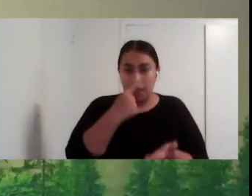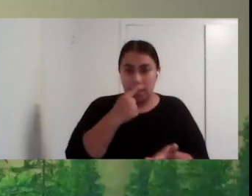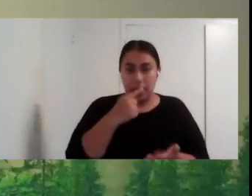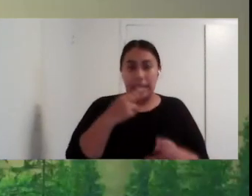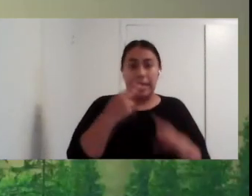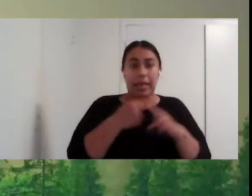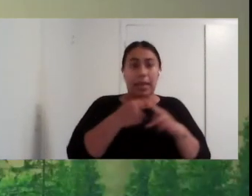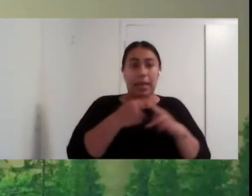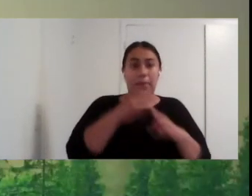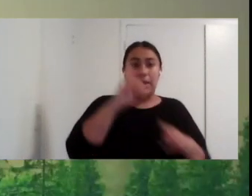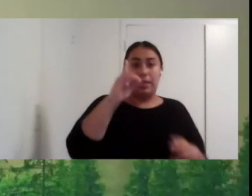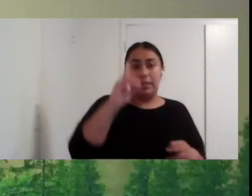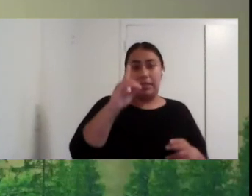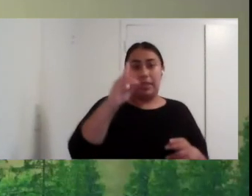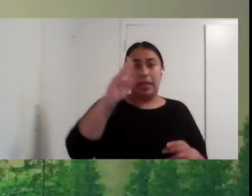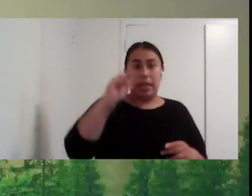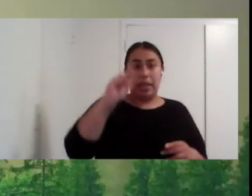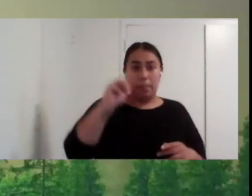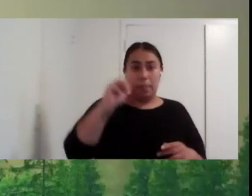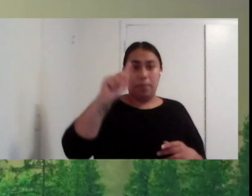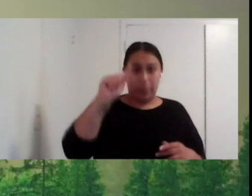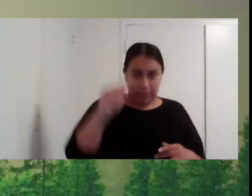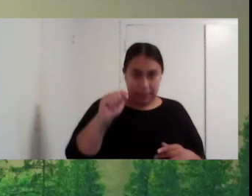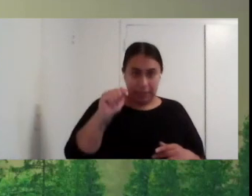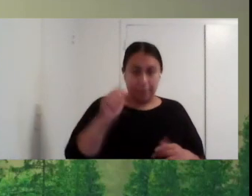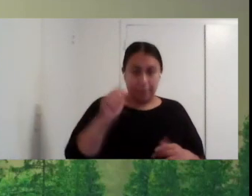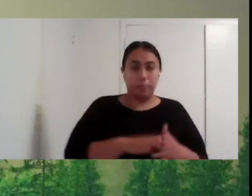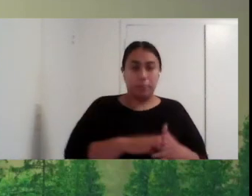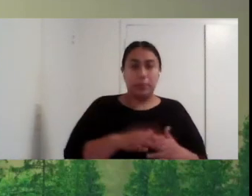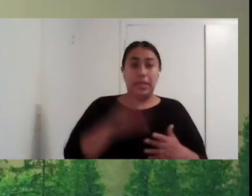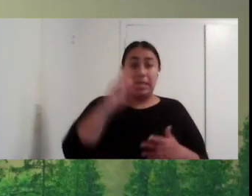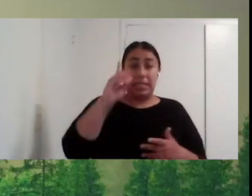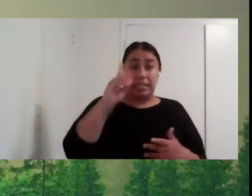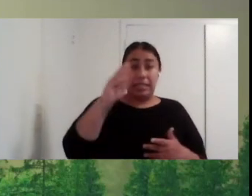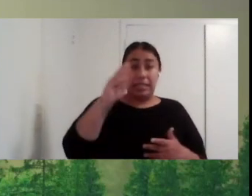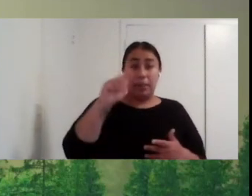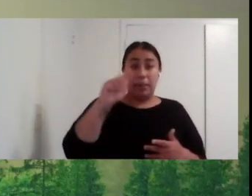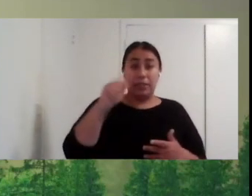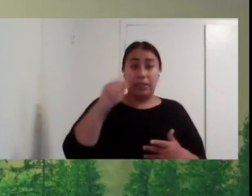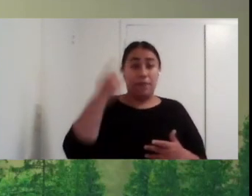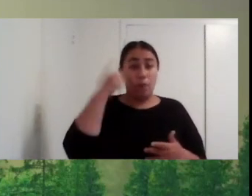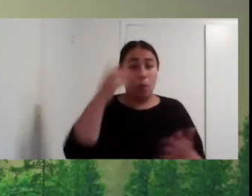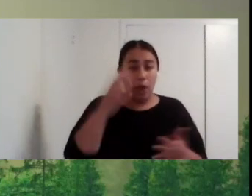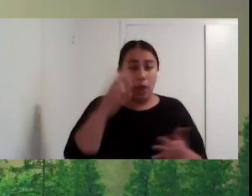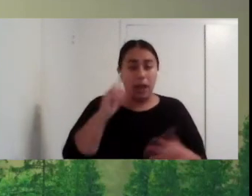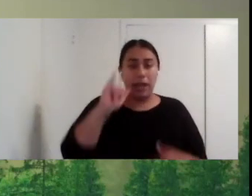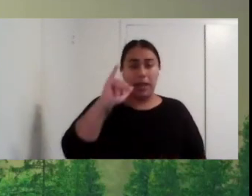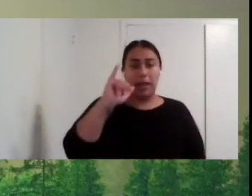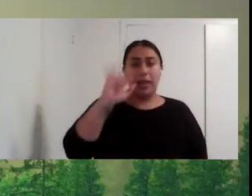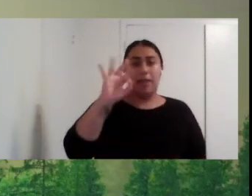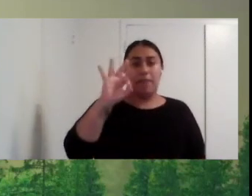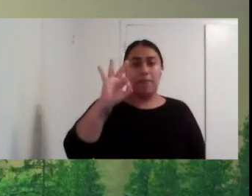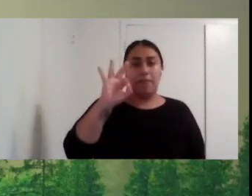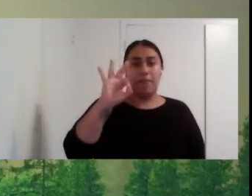Okay, guys, so that brings me to the conclusion of the presentation, and I'm going to go over a couple of questions that were sent in. A few of the questions that came to